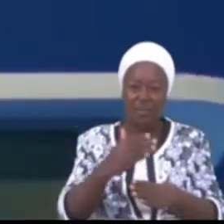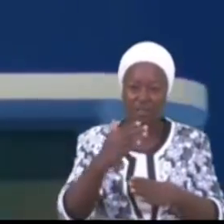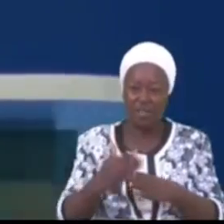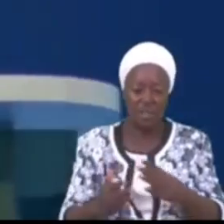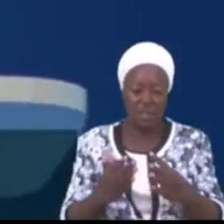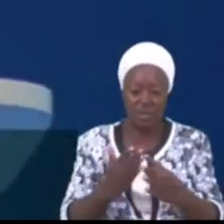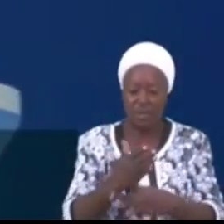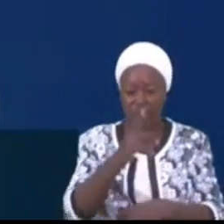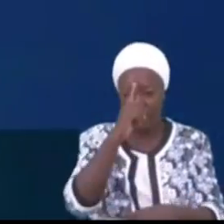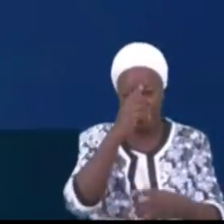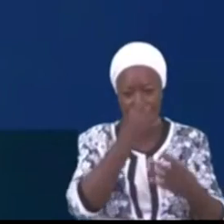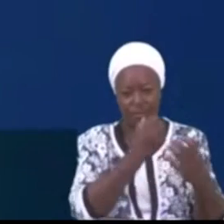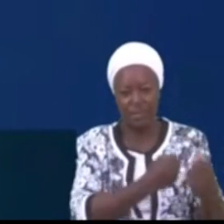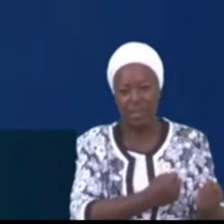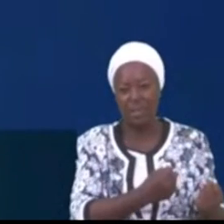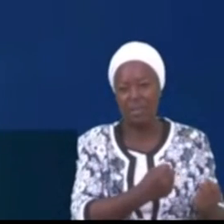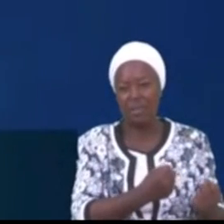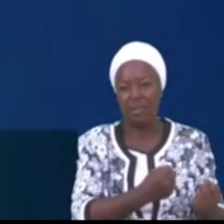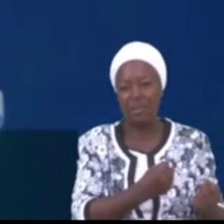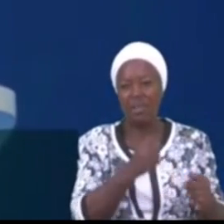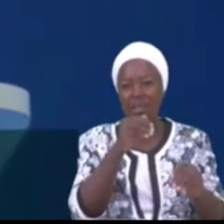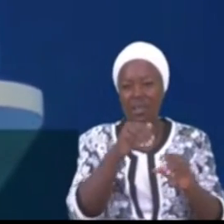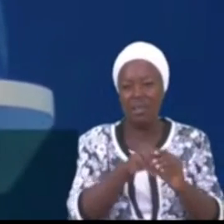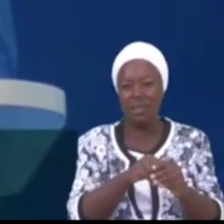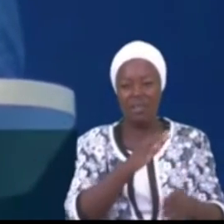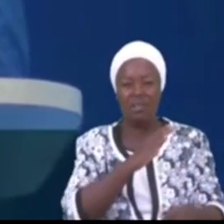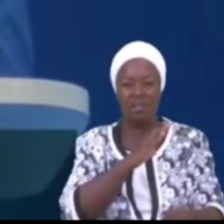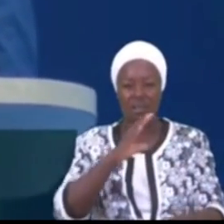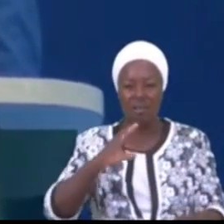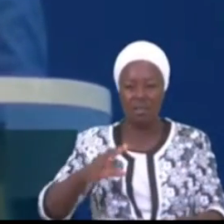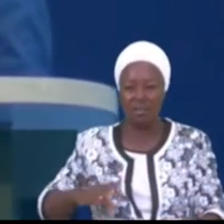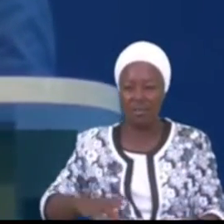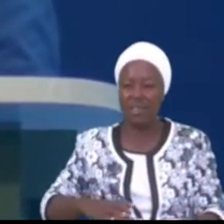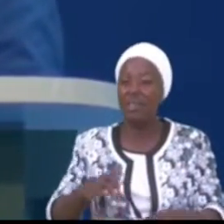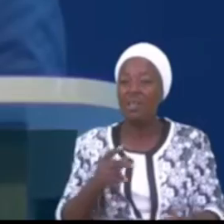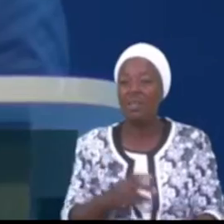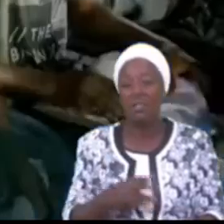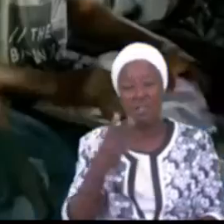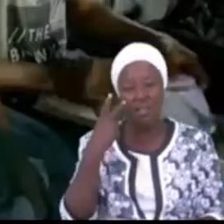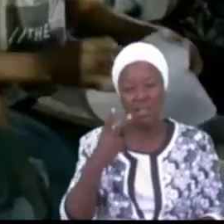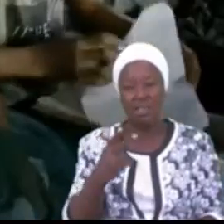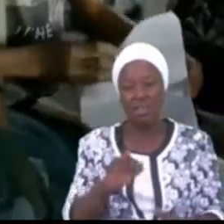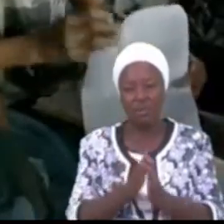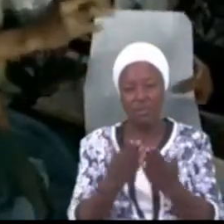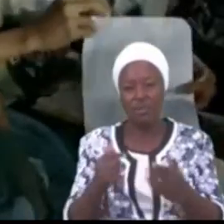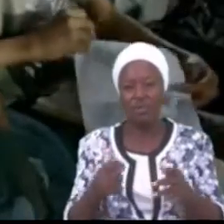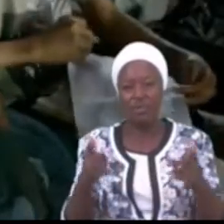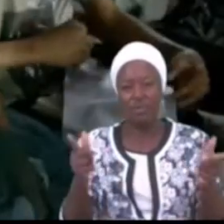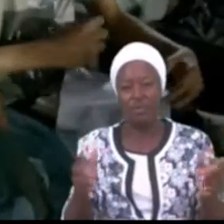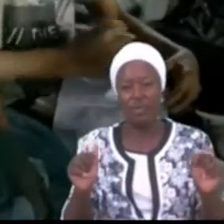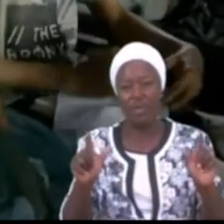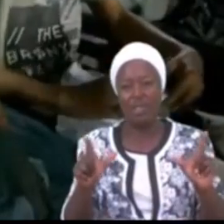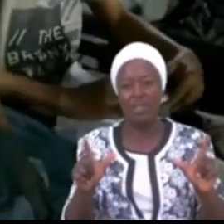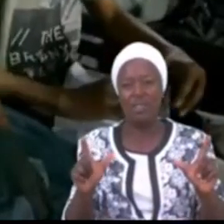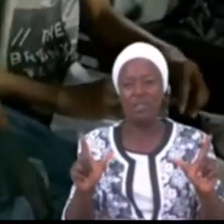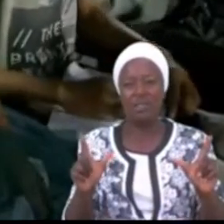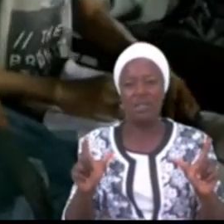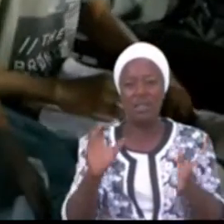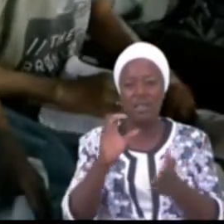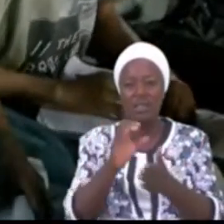faith in Christ. Look at Galatians